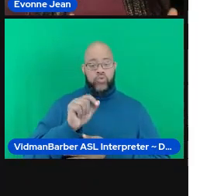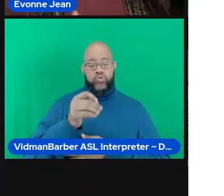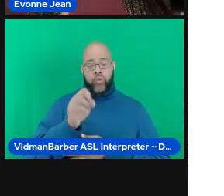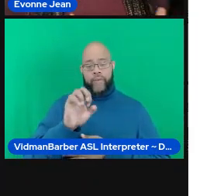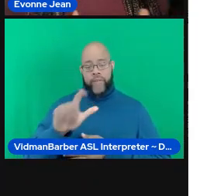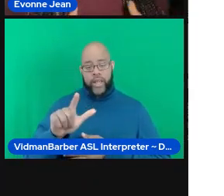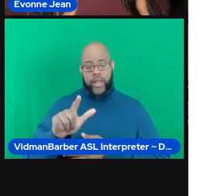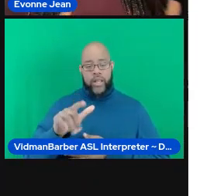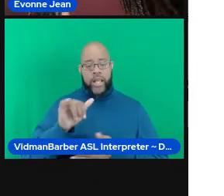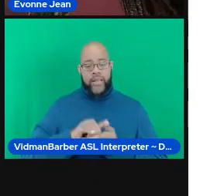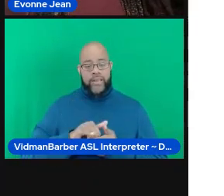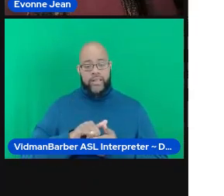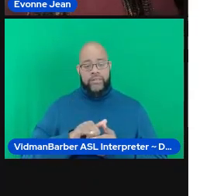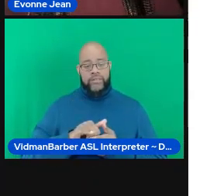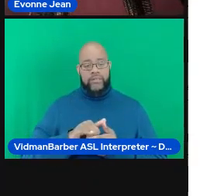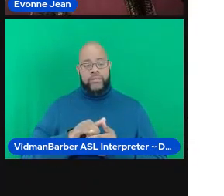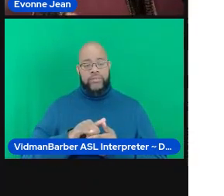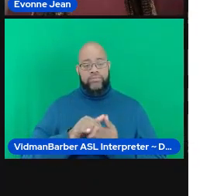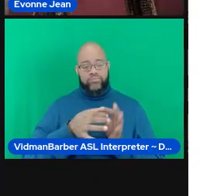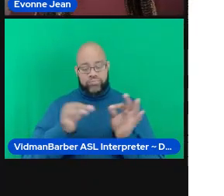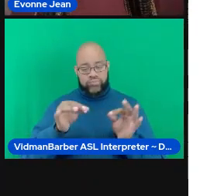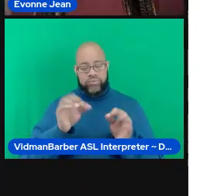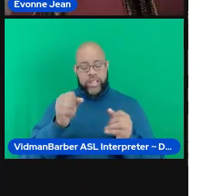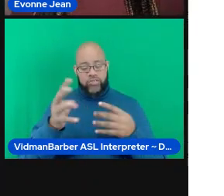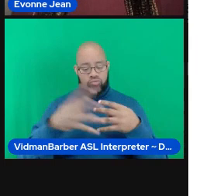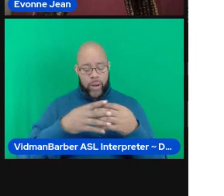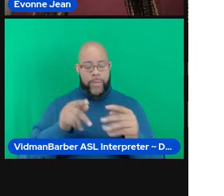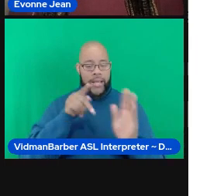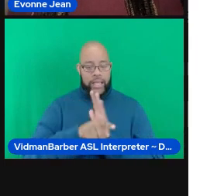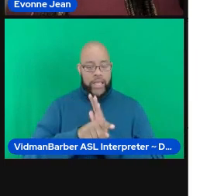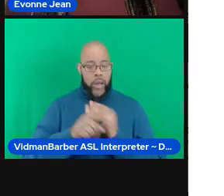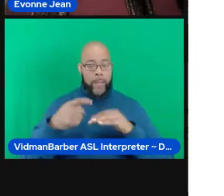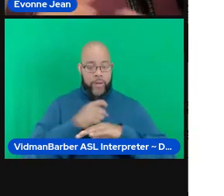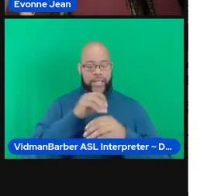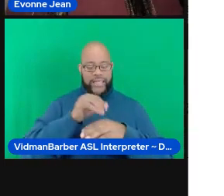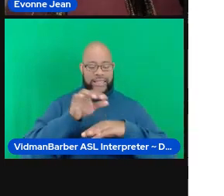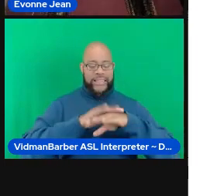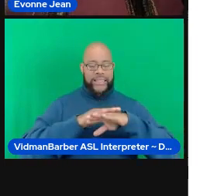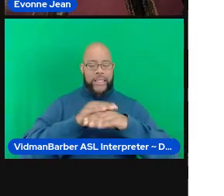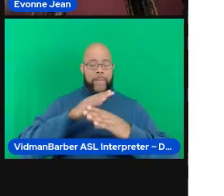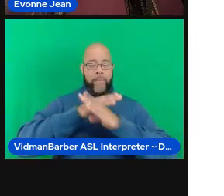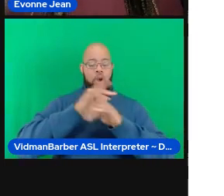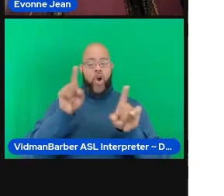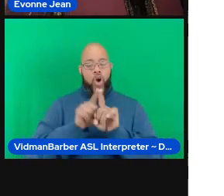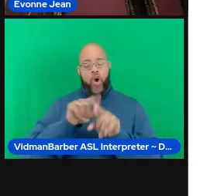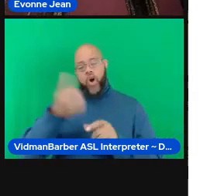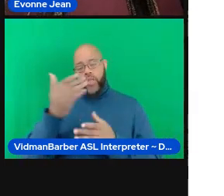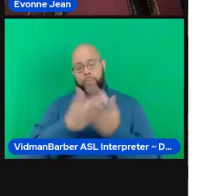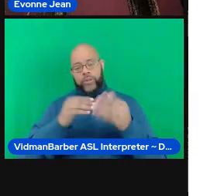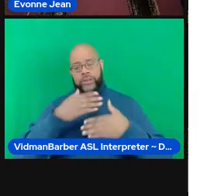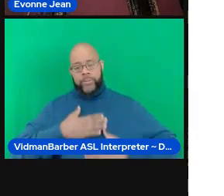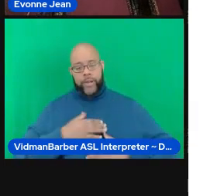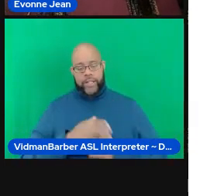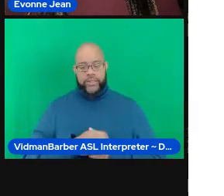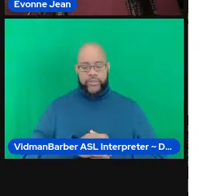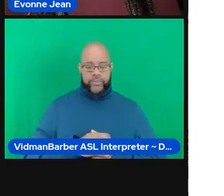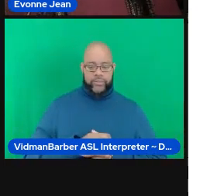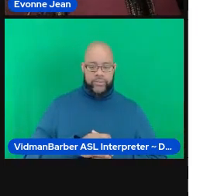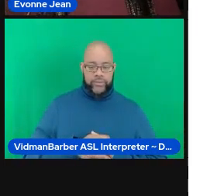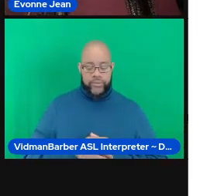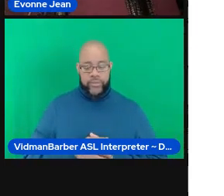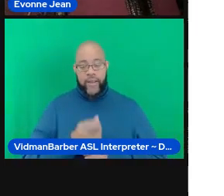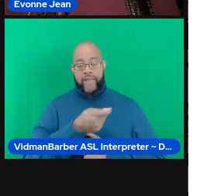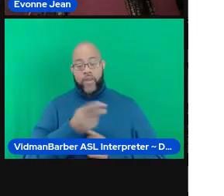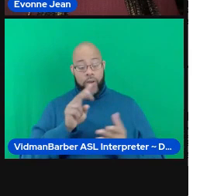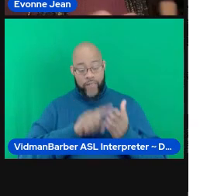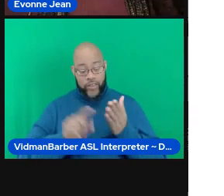and histone-coated nets can trap and kill the parasites at the skin barrier as well as other sites in the body. But very few investigations